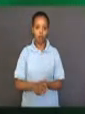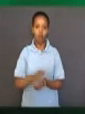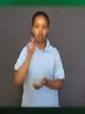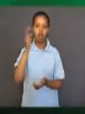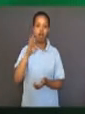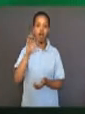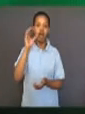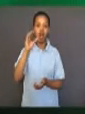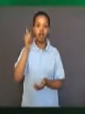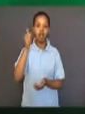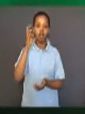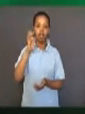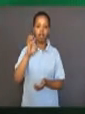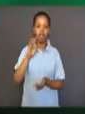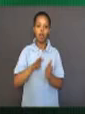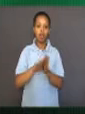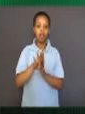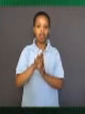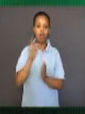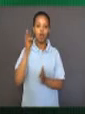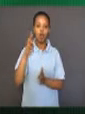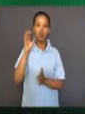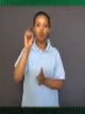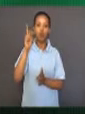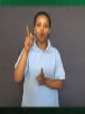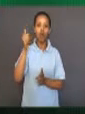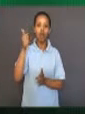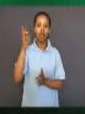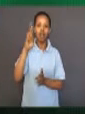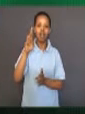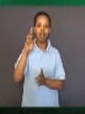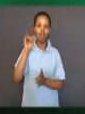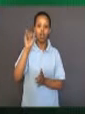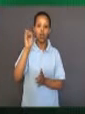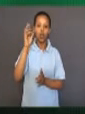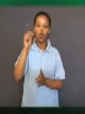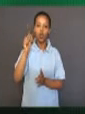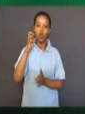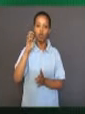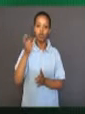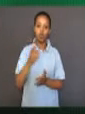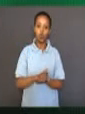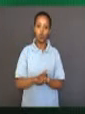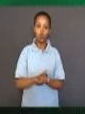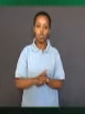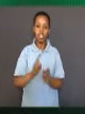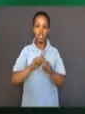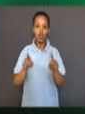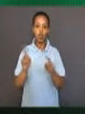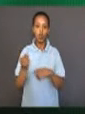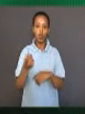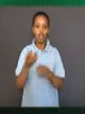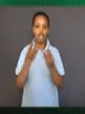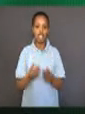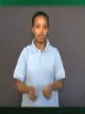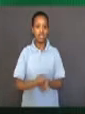Archaebacteria are prokaryotes with a different evolutionary history.